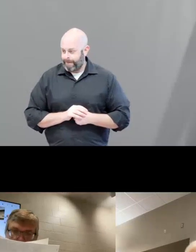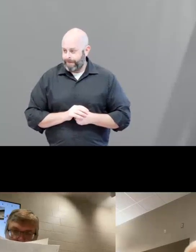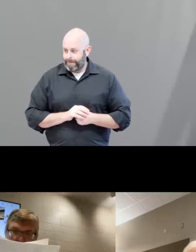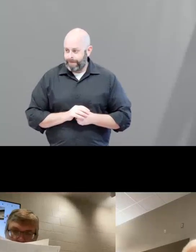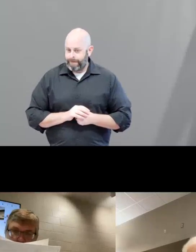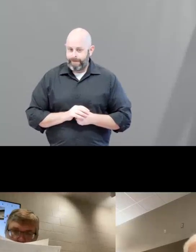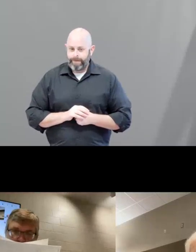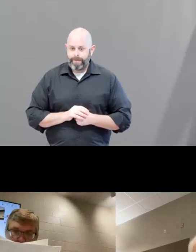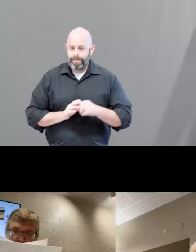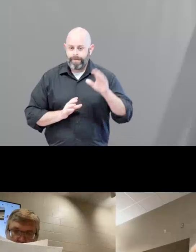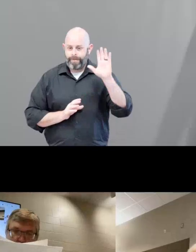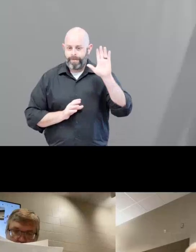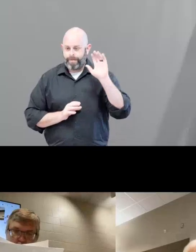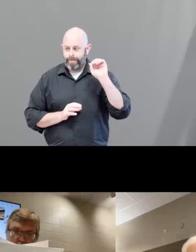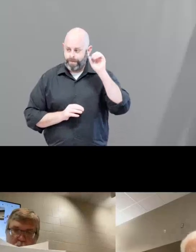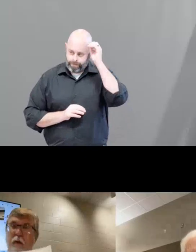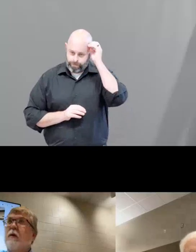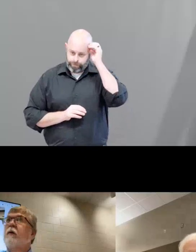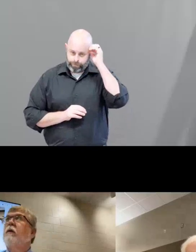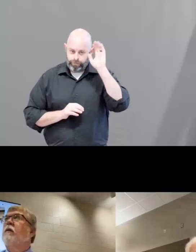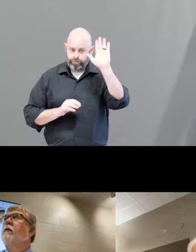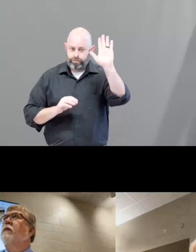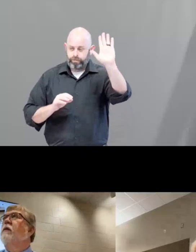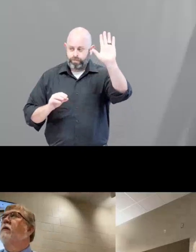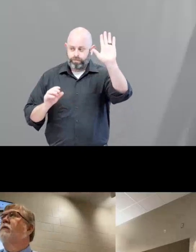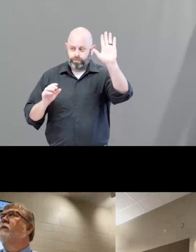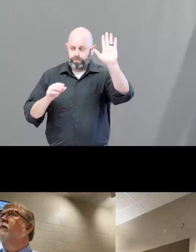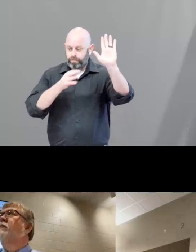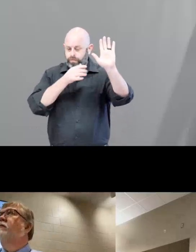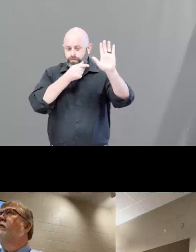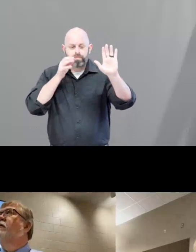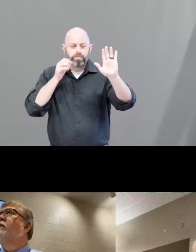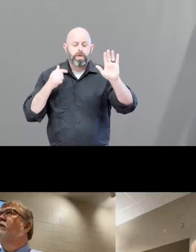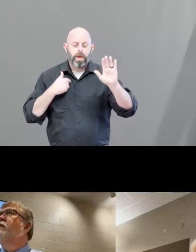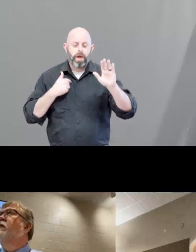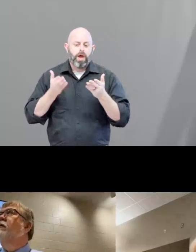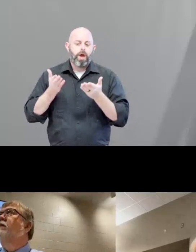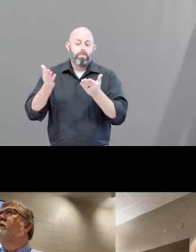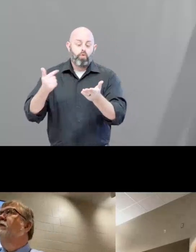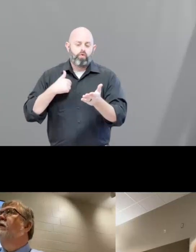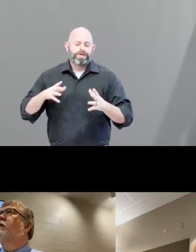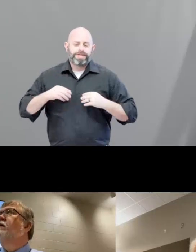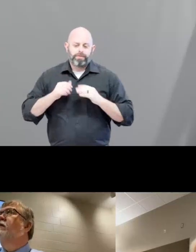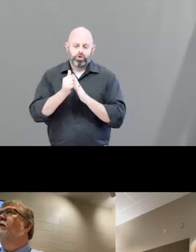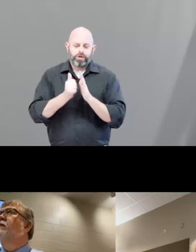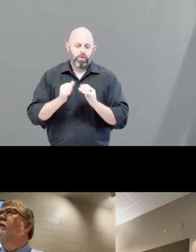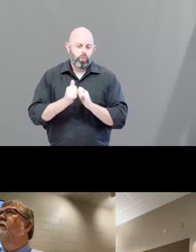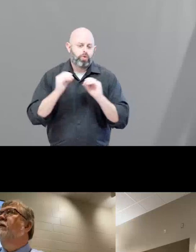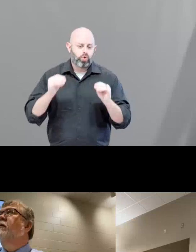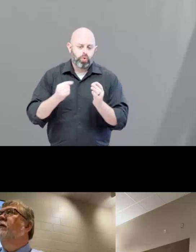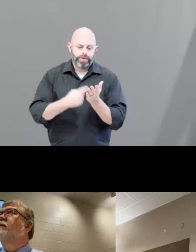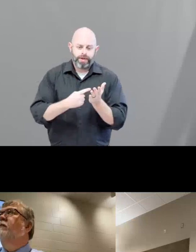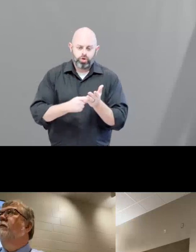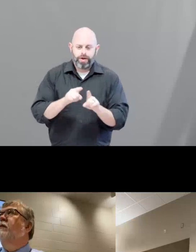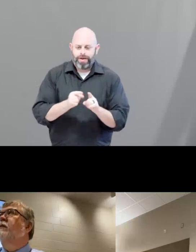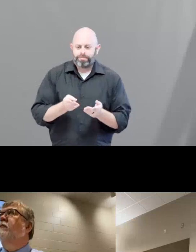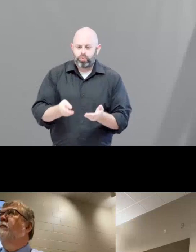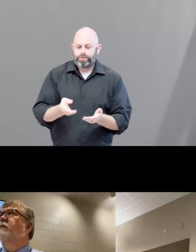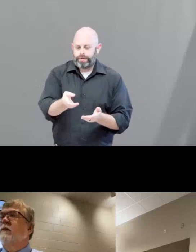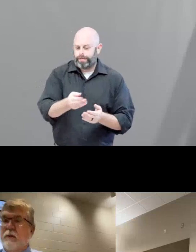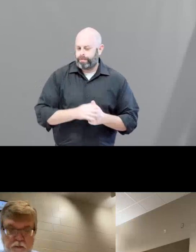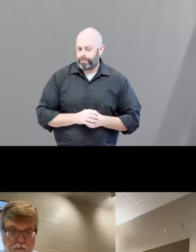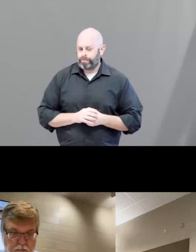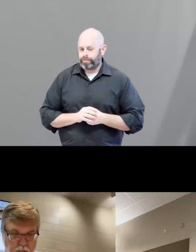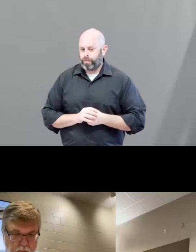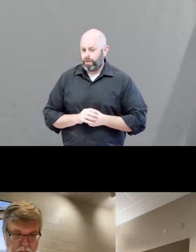Mr. Chairman, I'll move we accept the agenda with no discussion as presented.